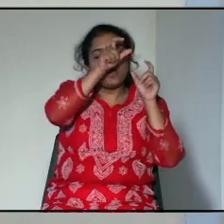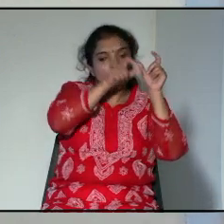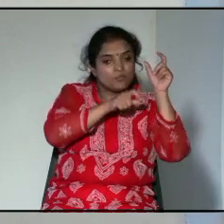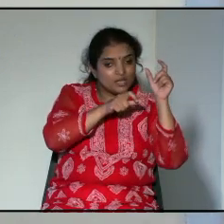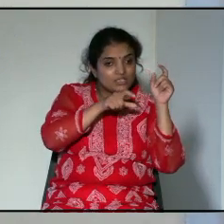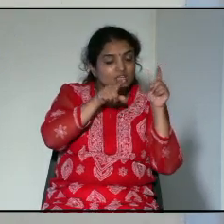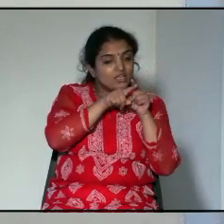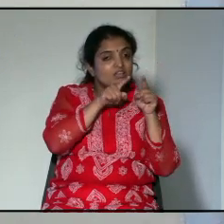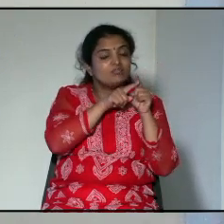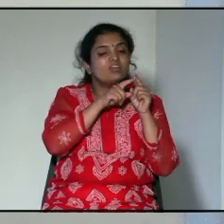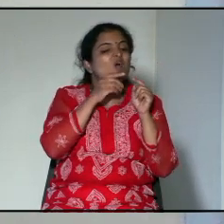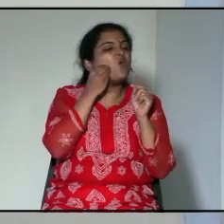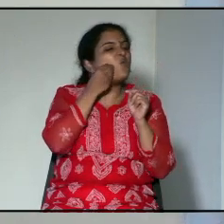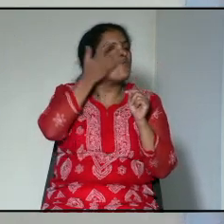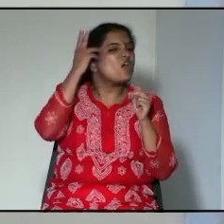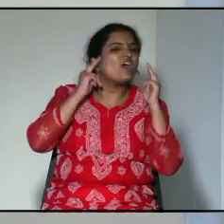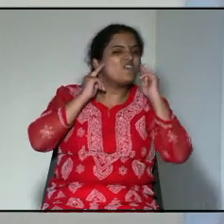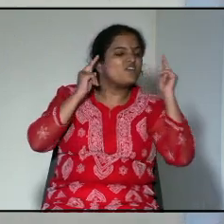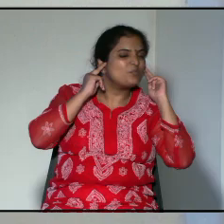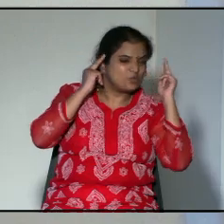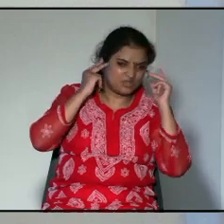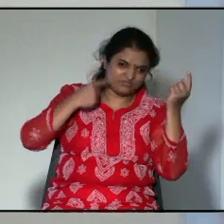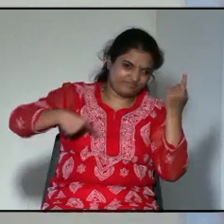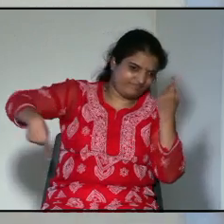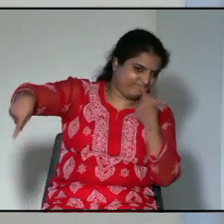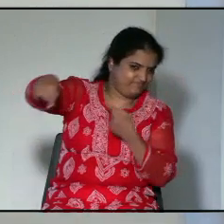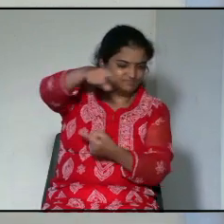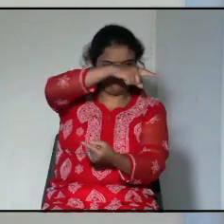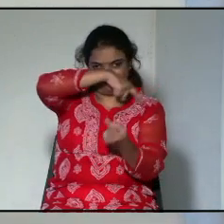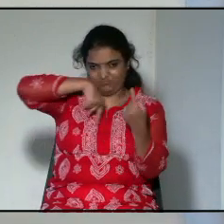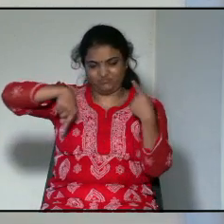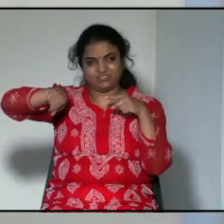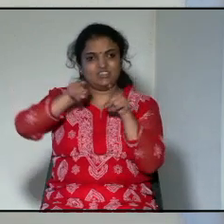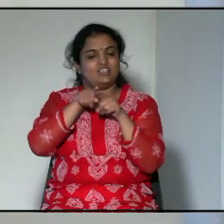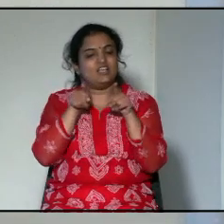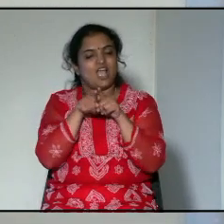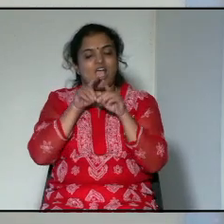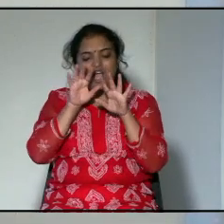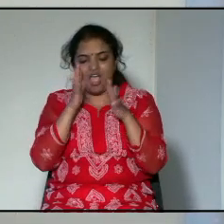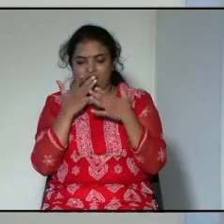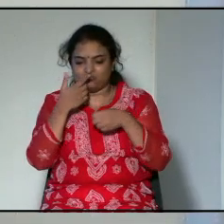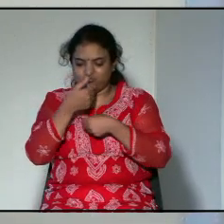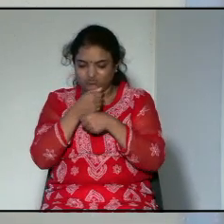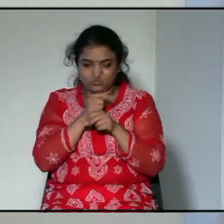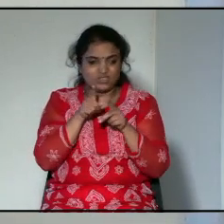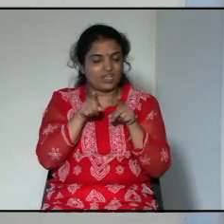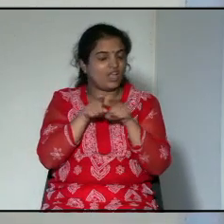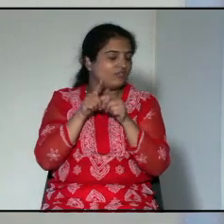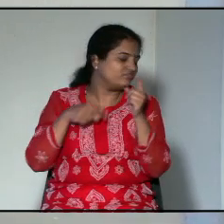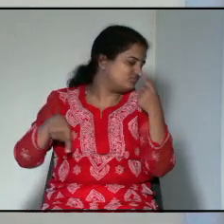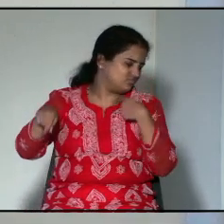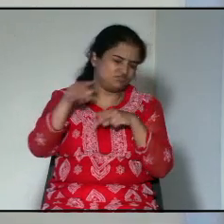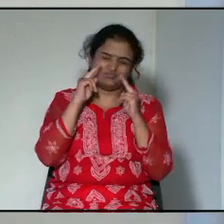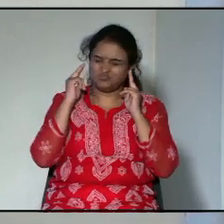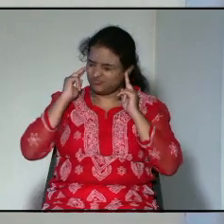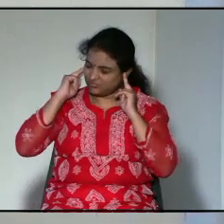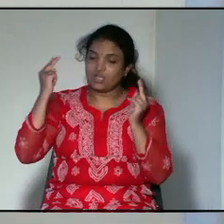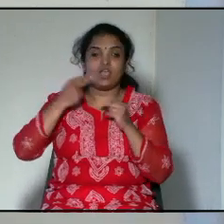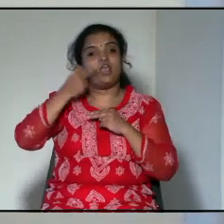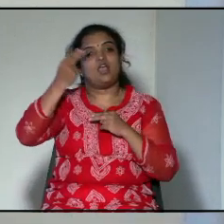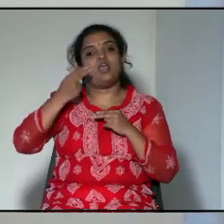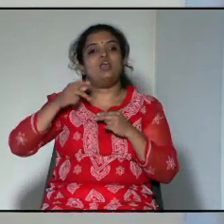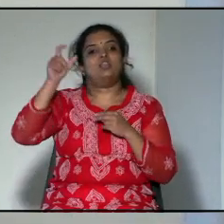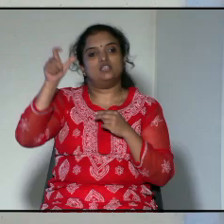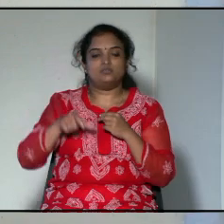Malle, and the scenario of the daily killings of the Naxalite movement that shook the artist to the core.